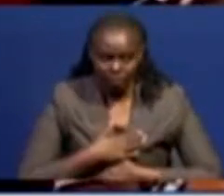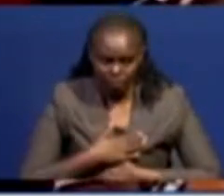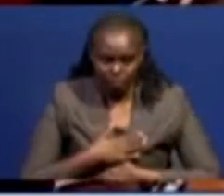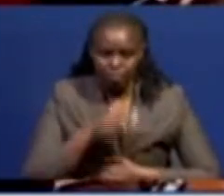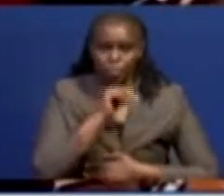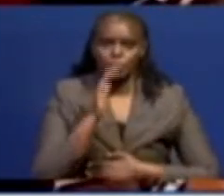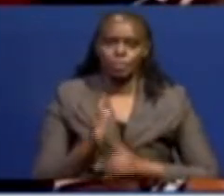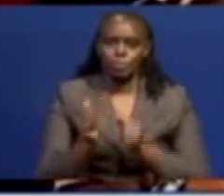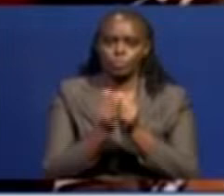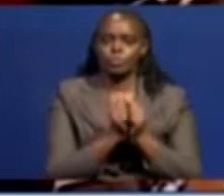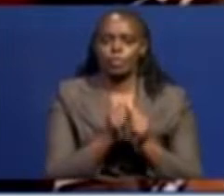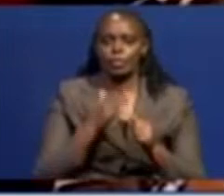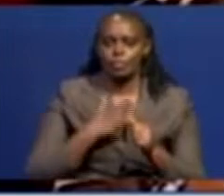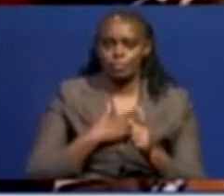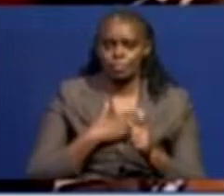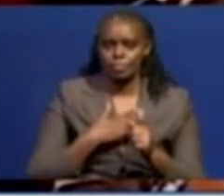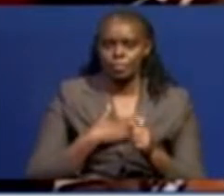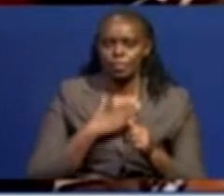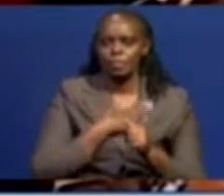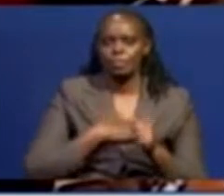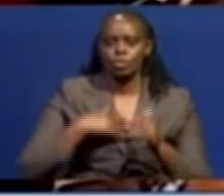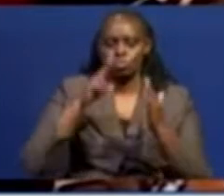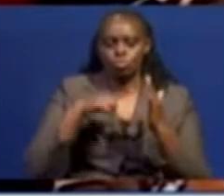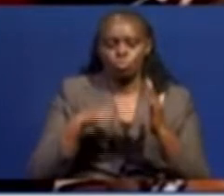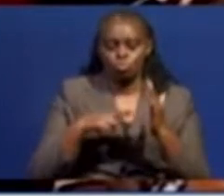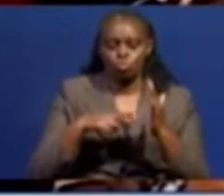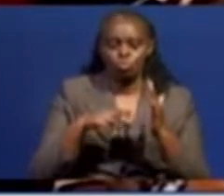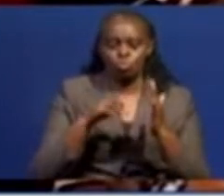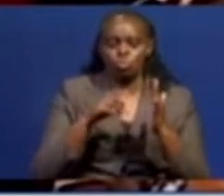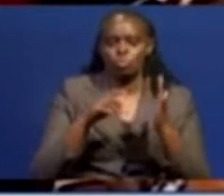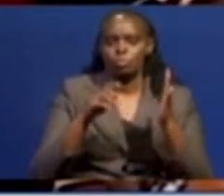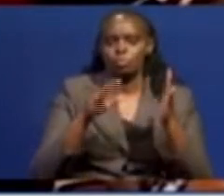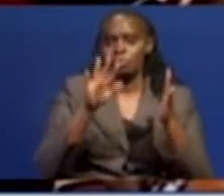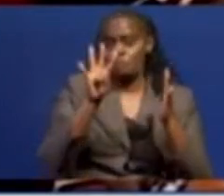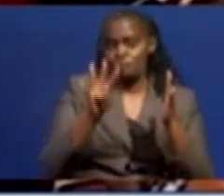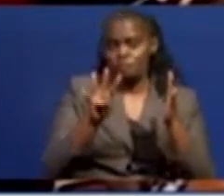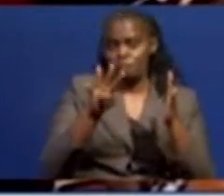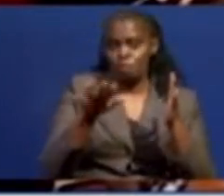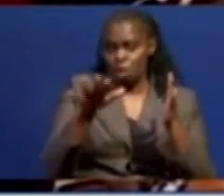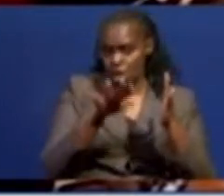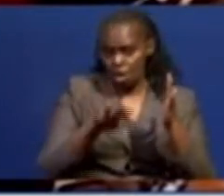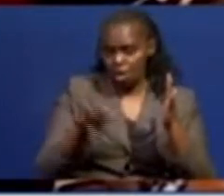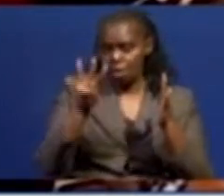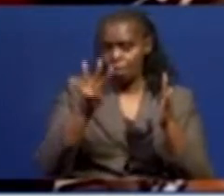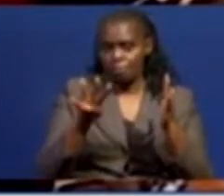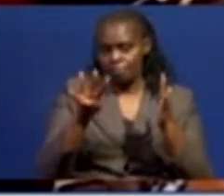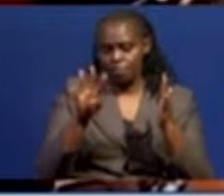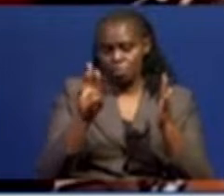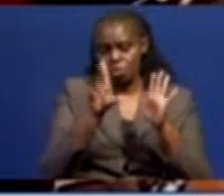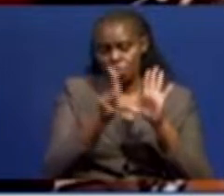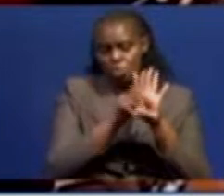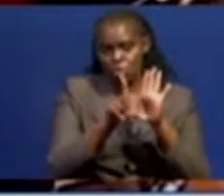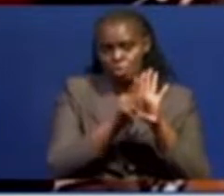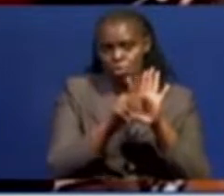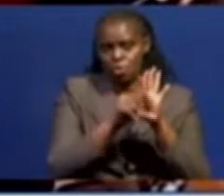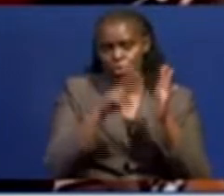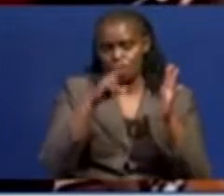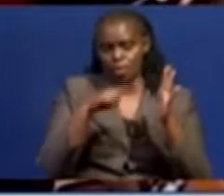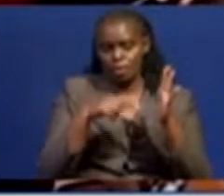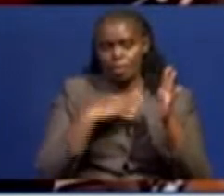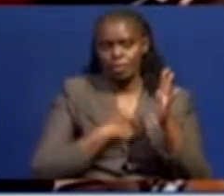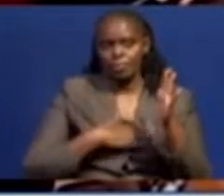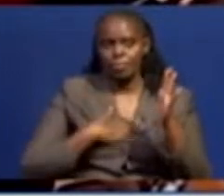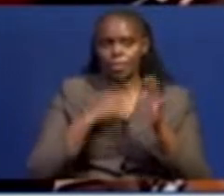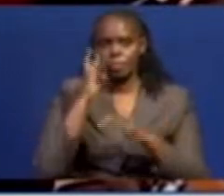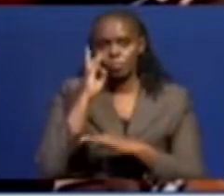And honorable senators, if you're with me, kindly let us look at section 4 of the said provision.